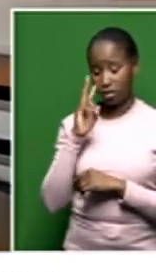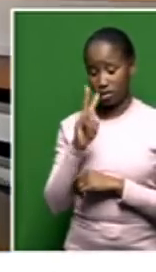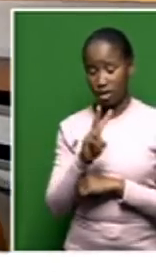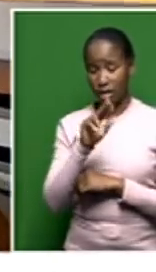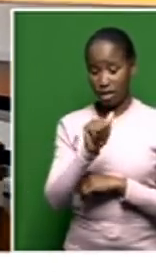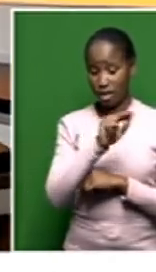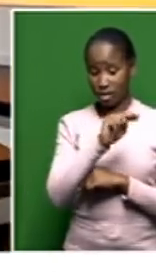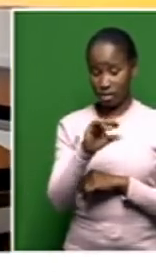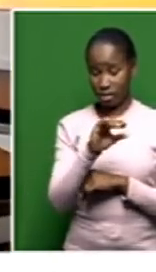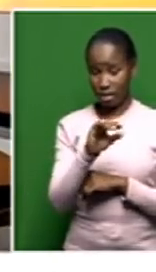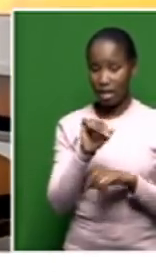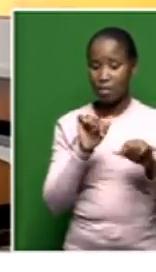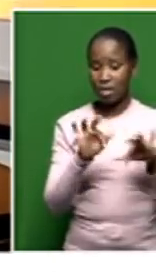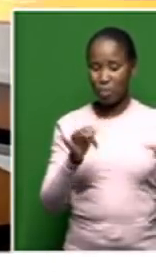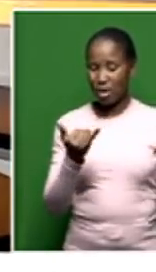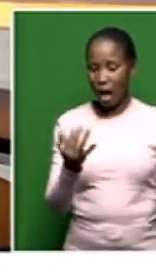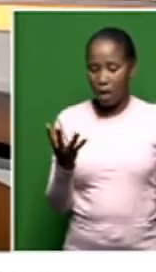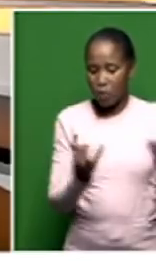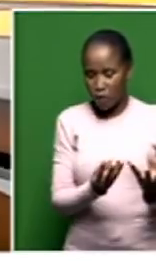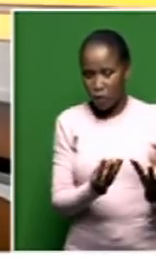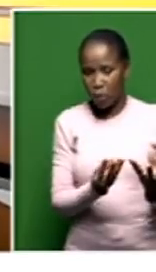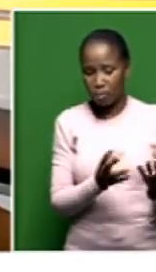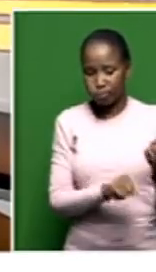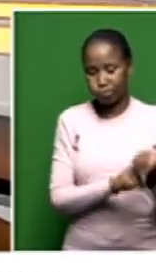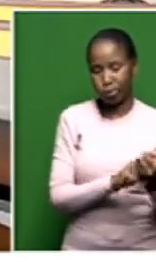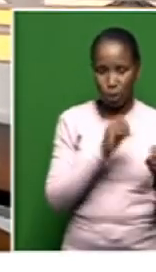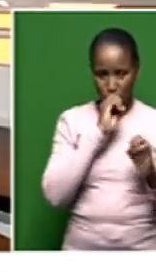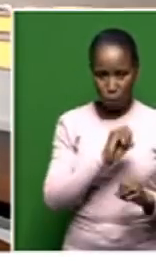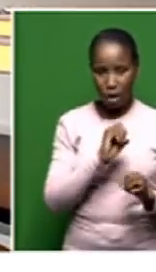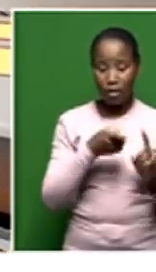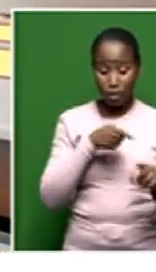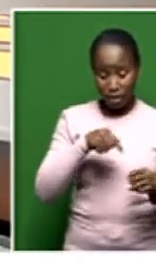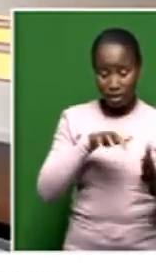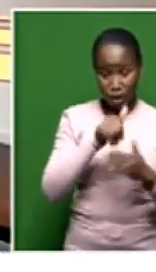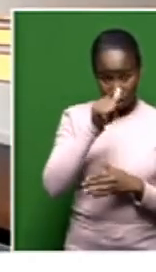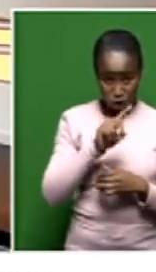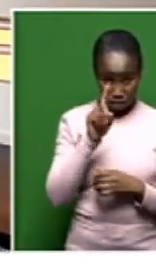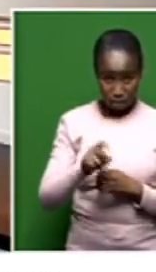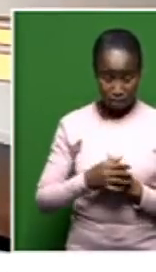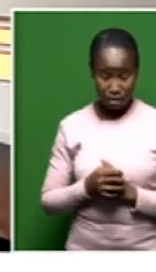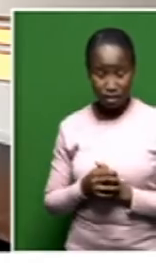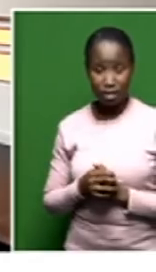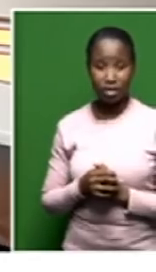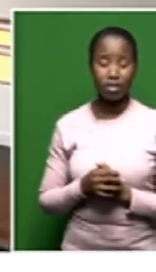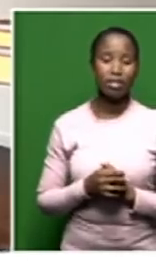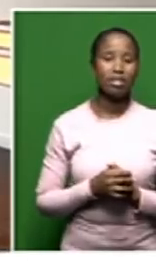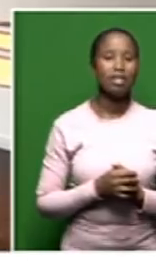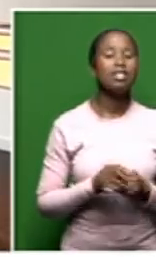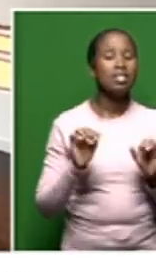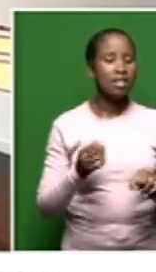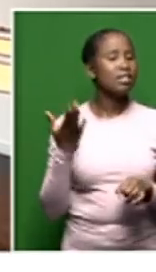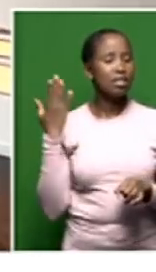ANC dropping support to below 50% in these elections? Oh, yes. I